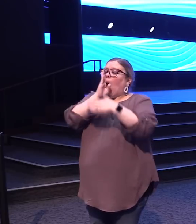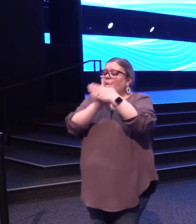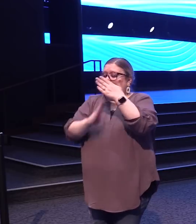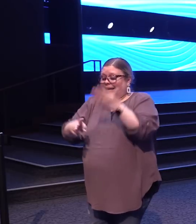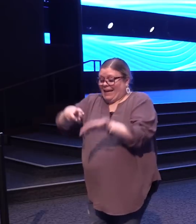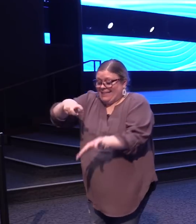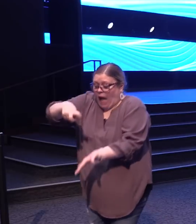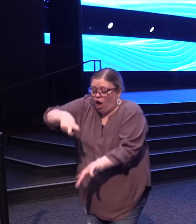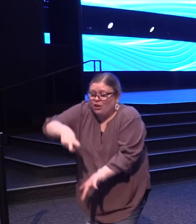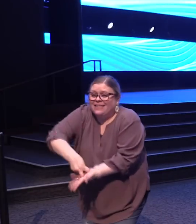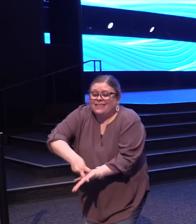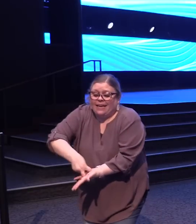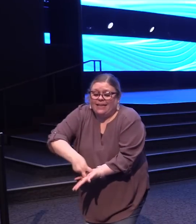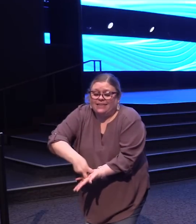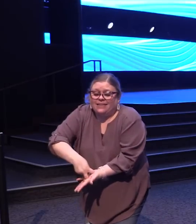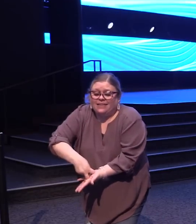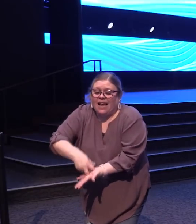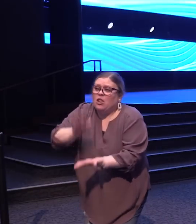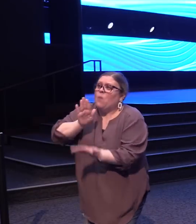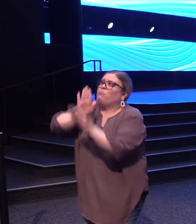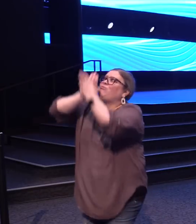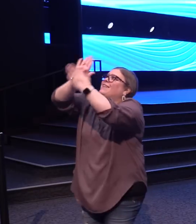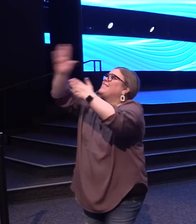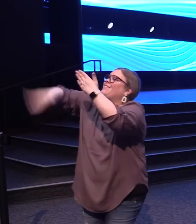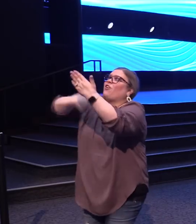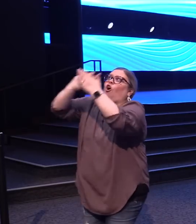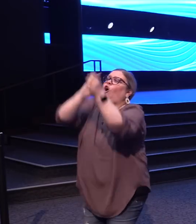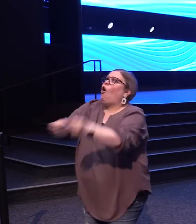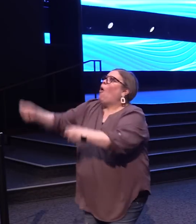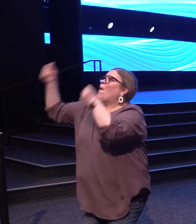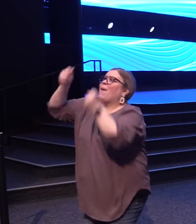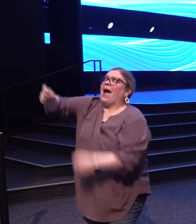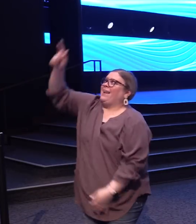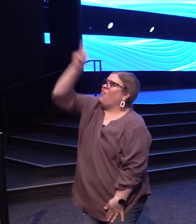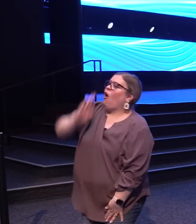knees in the presence of the Almighty.